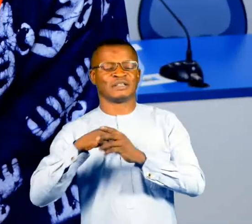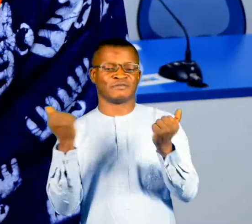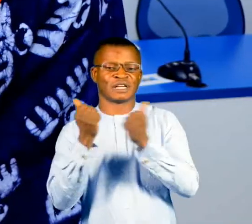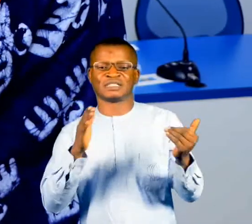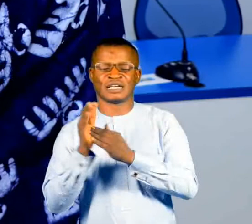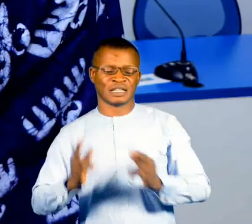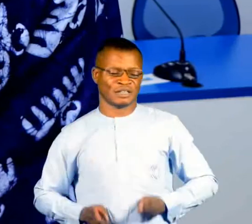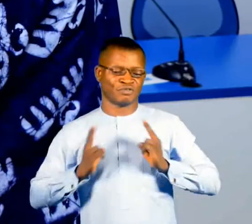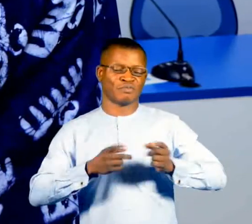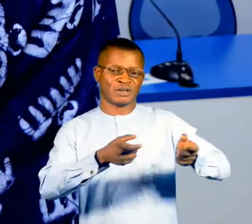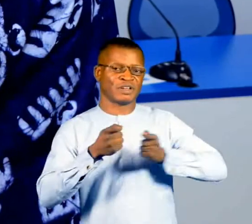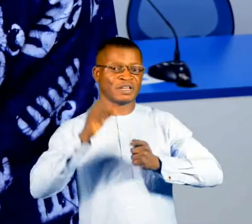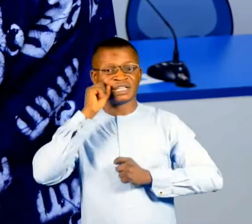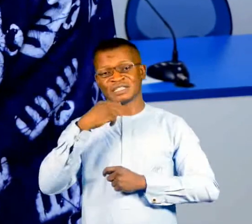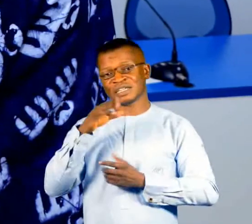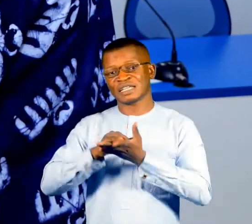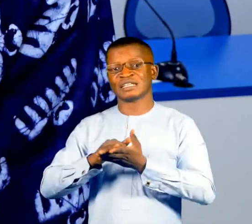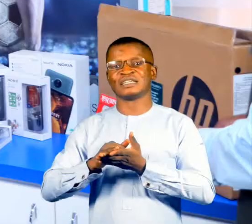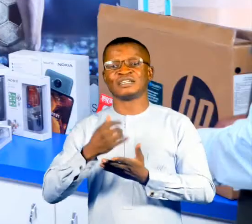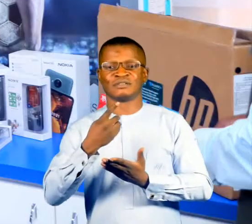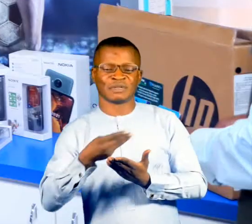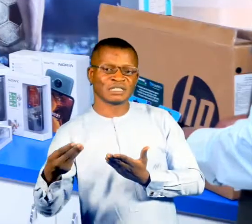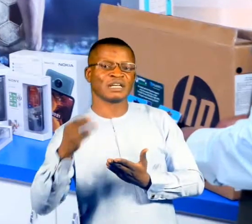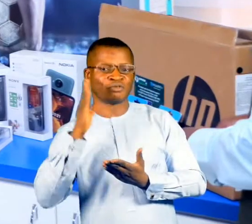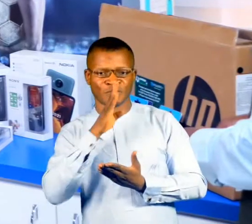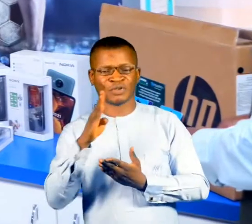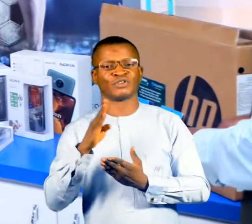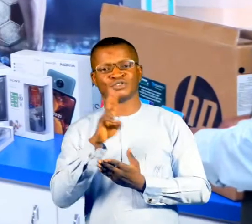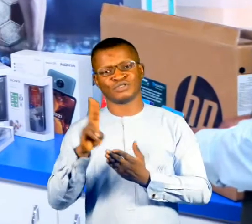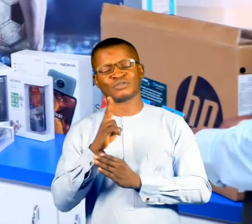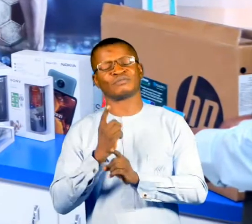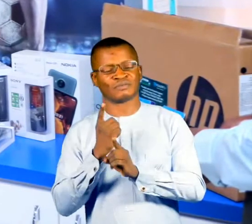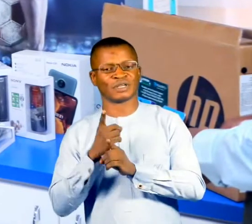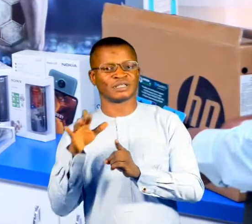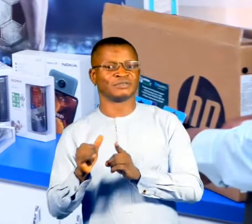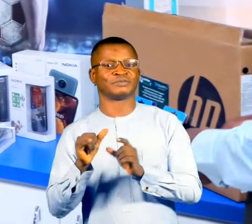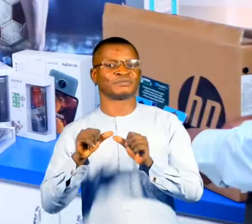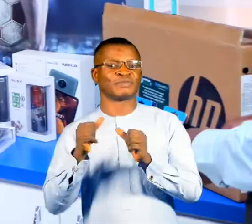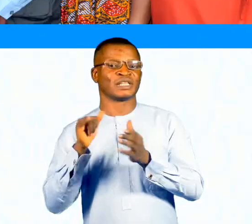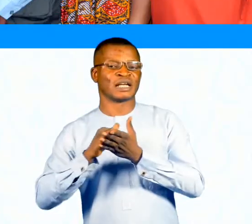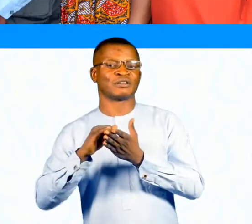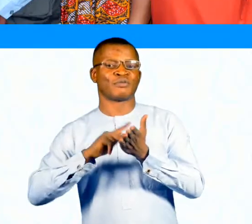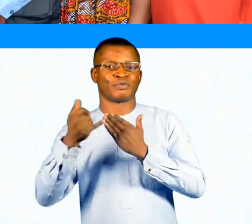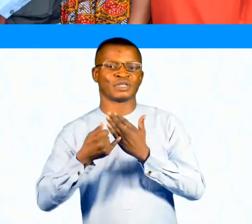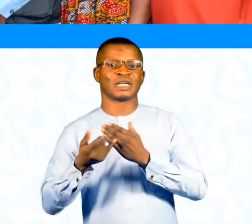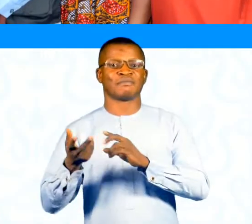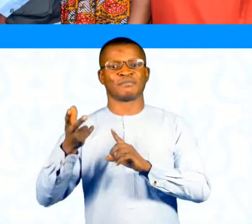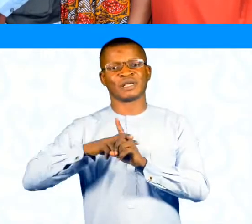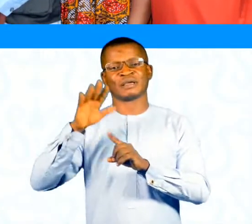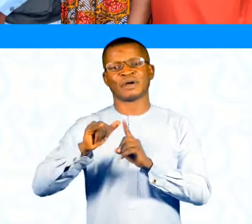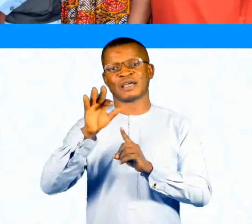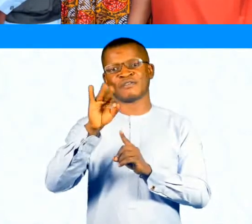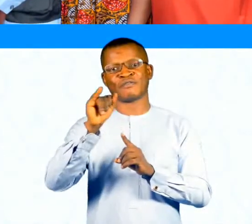the agency in the fight against human trafficking. She said that the operational tools would be put to good use. The ATIPSM